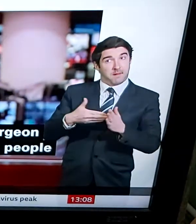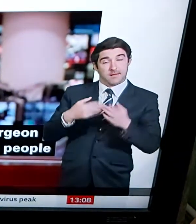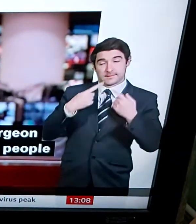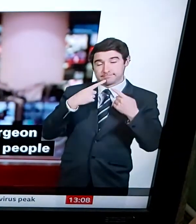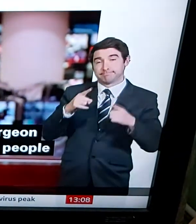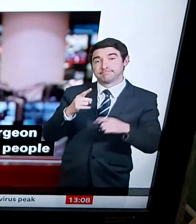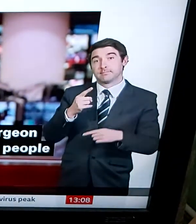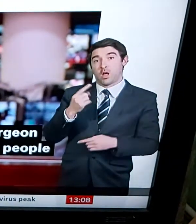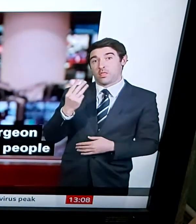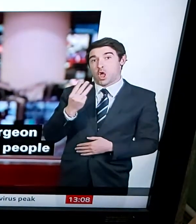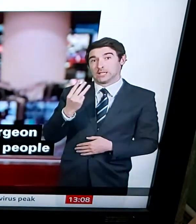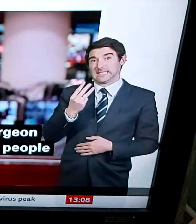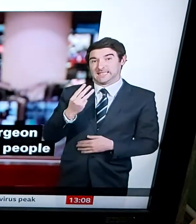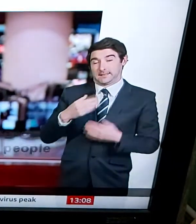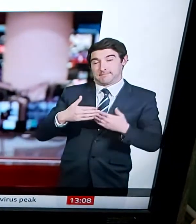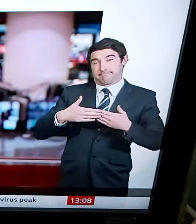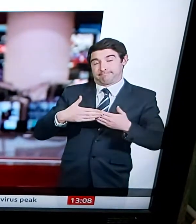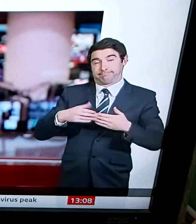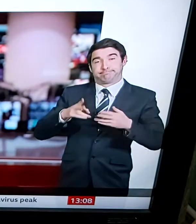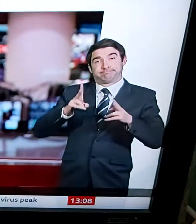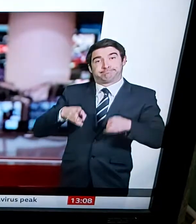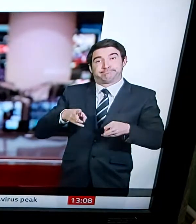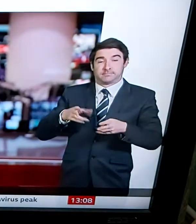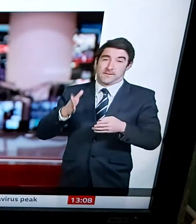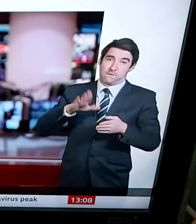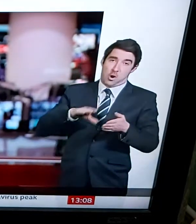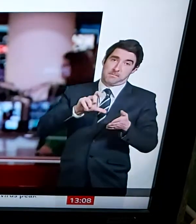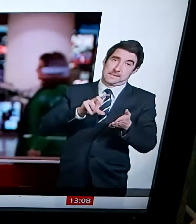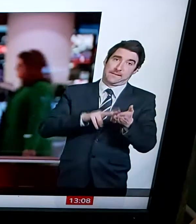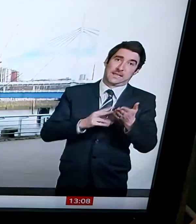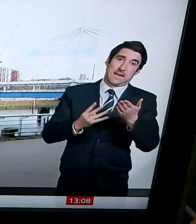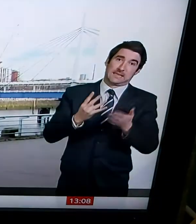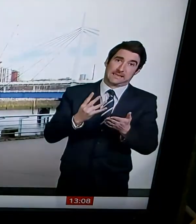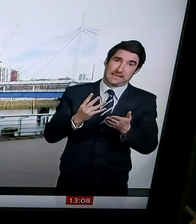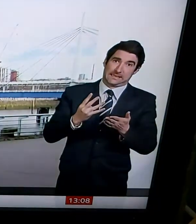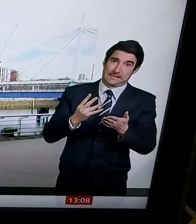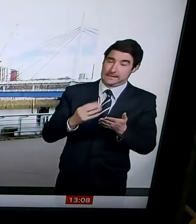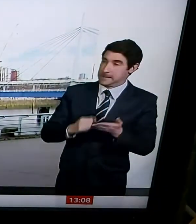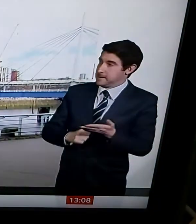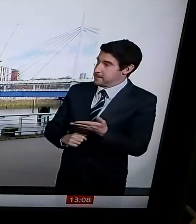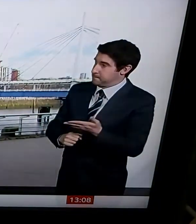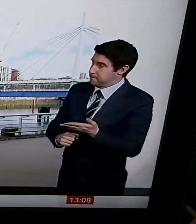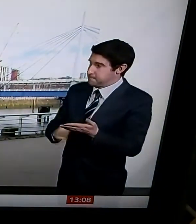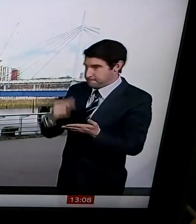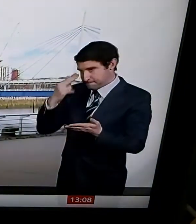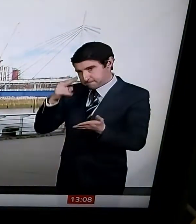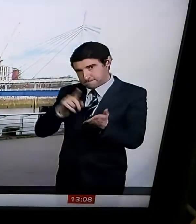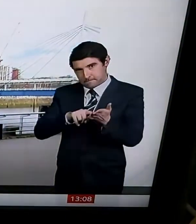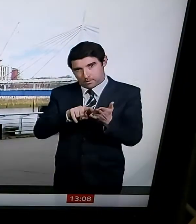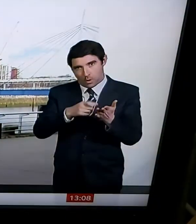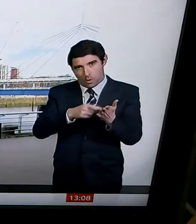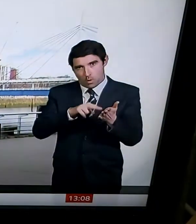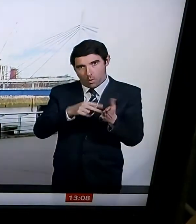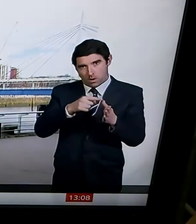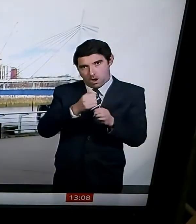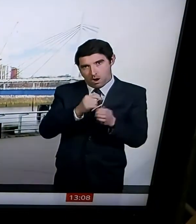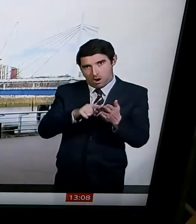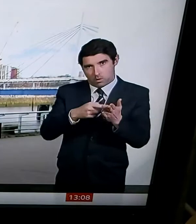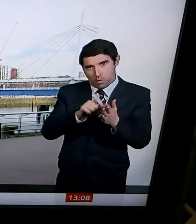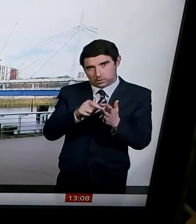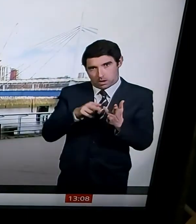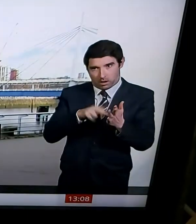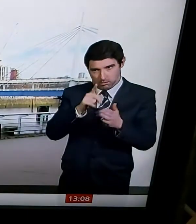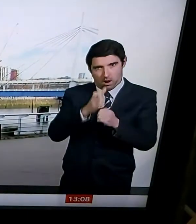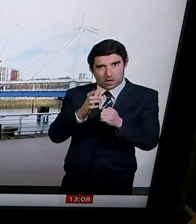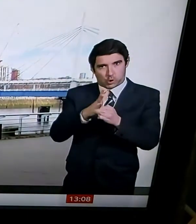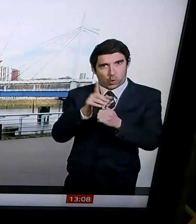in Scotland after being diagnosed with the virus. Well, our correspondent Lorna Gordon is in Glasgow for us now. And Lorna, just bring us up to